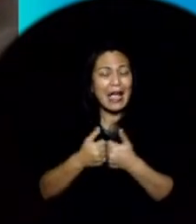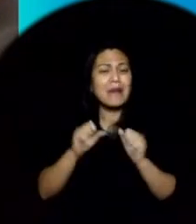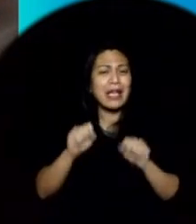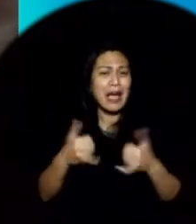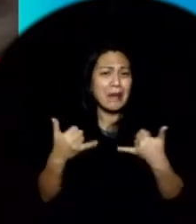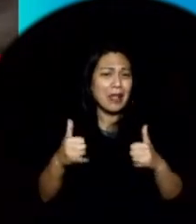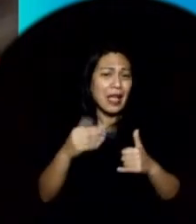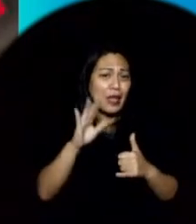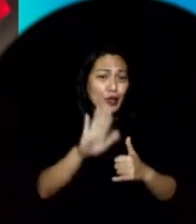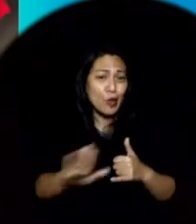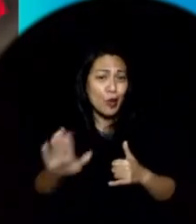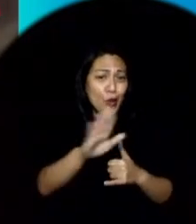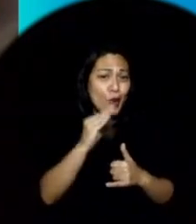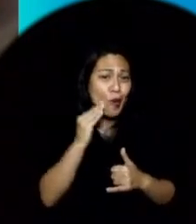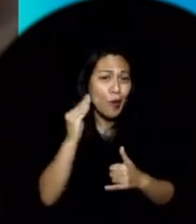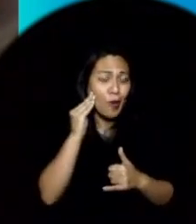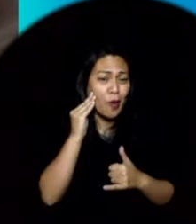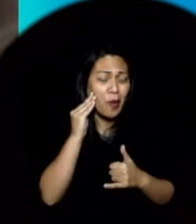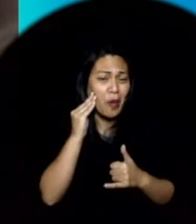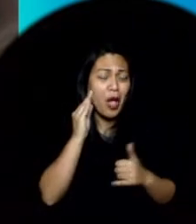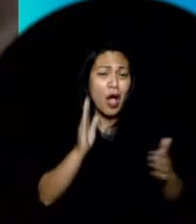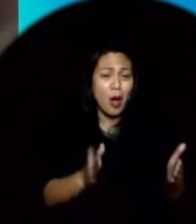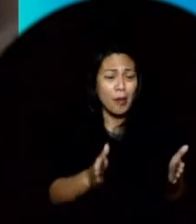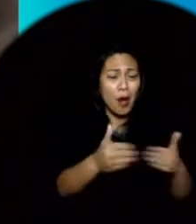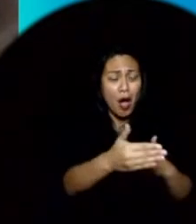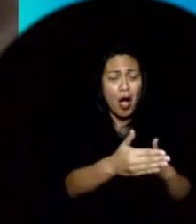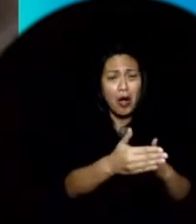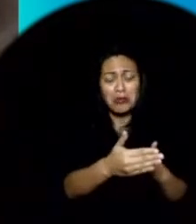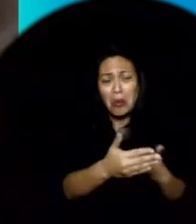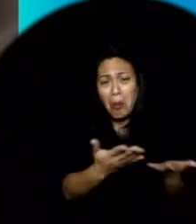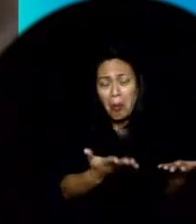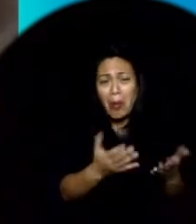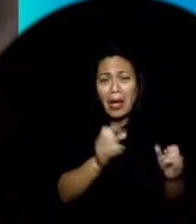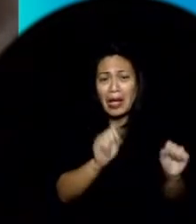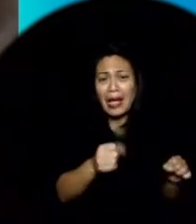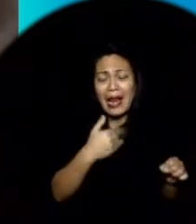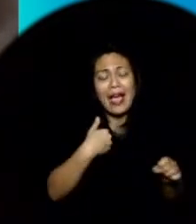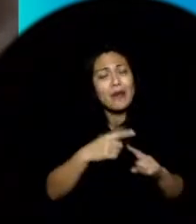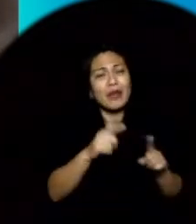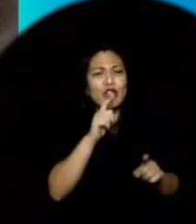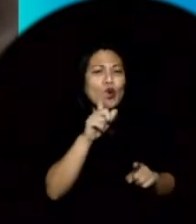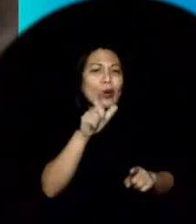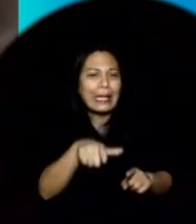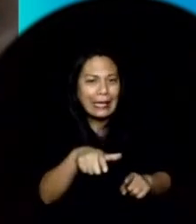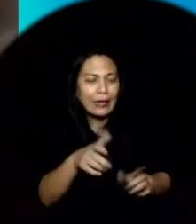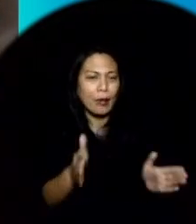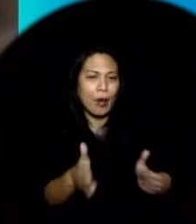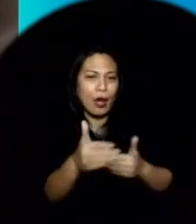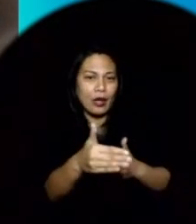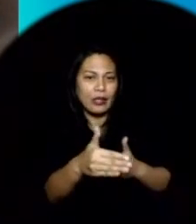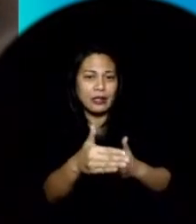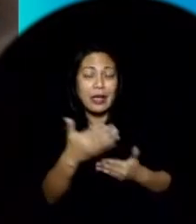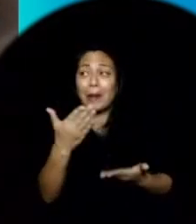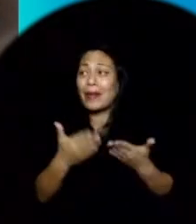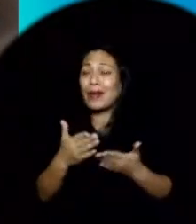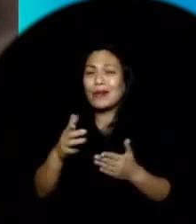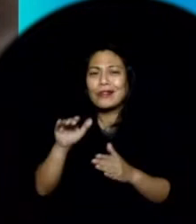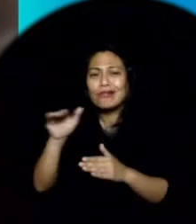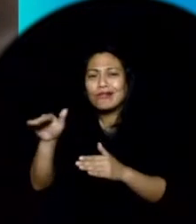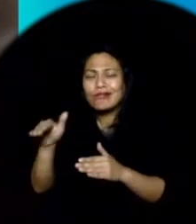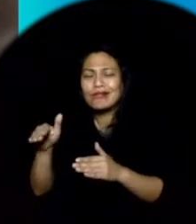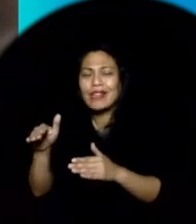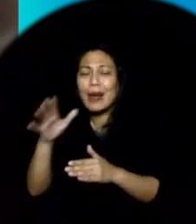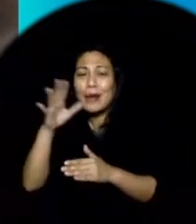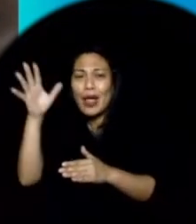at home. And it's helpful to have a box, but not necessary. You may want to get a parent or friend to help you find